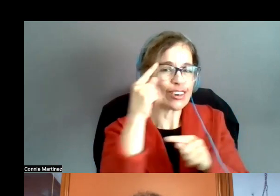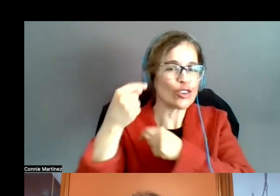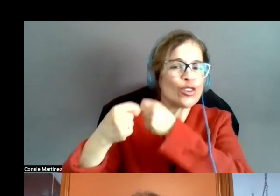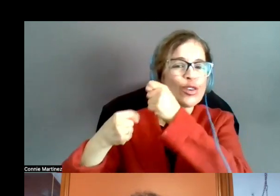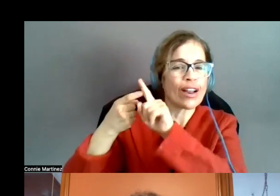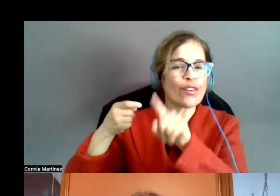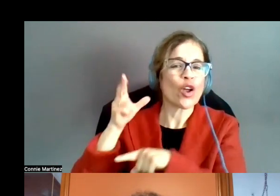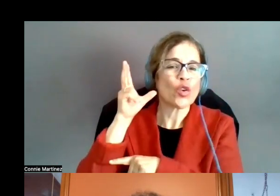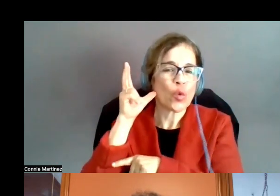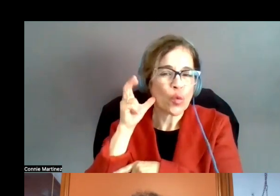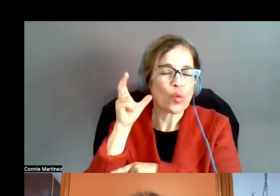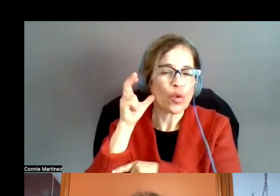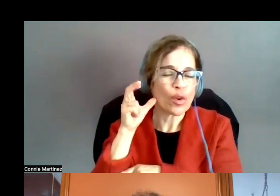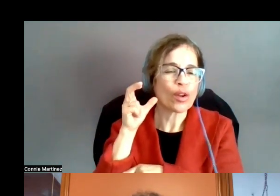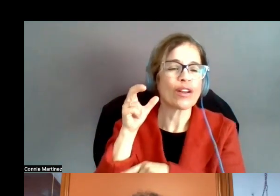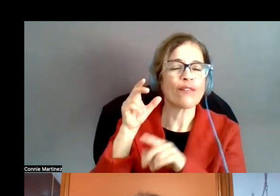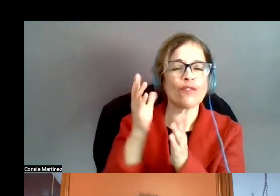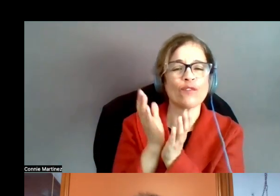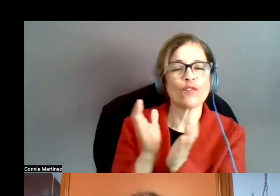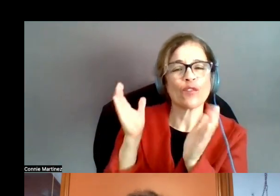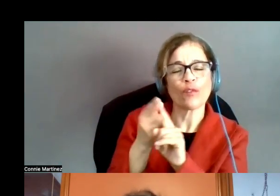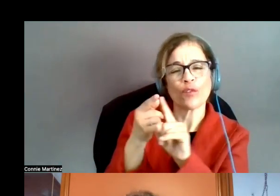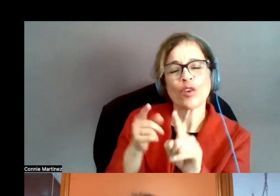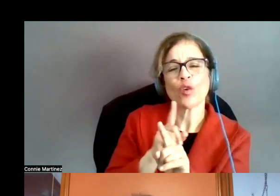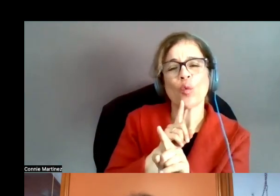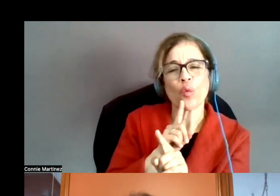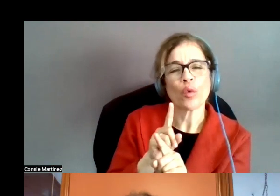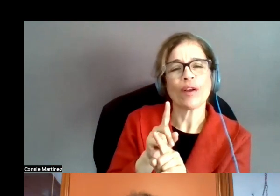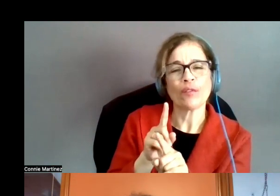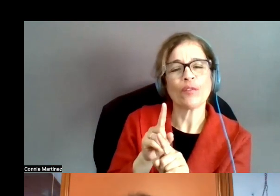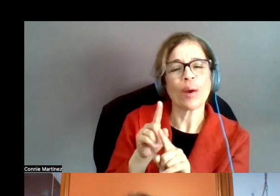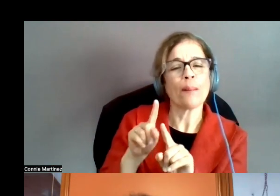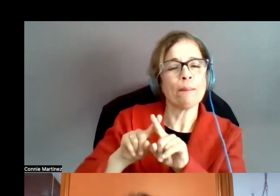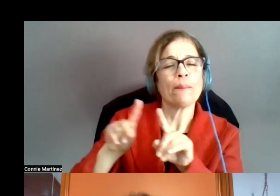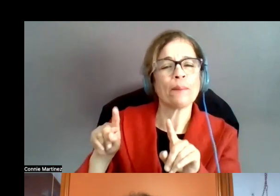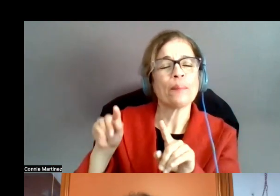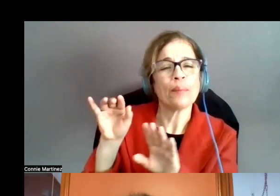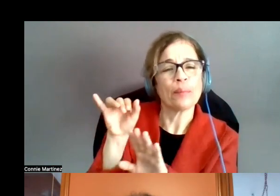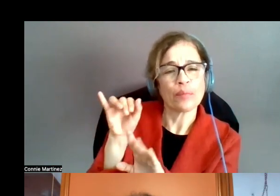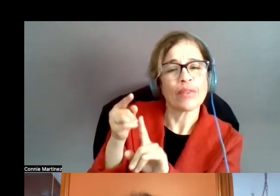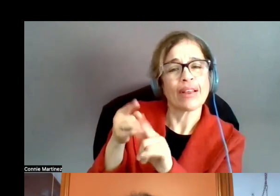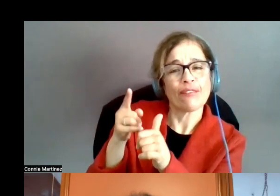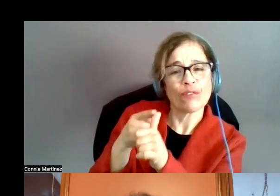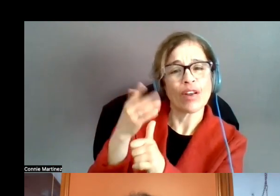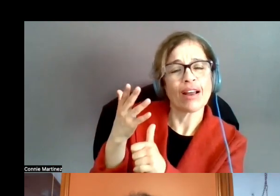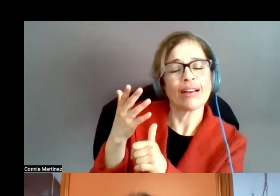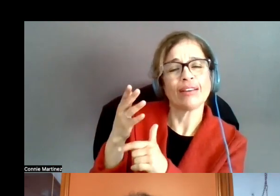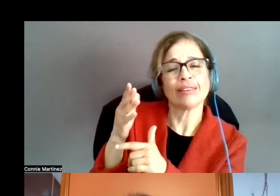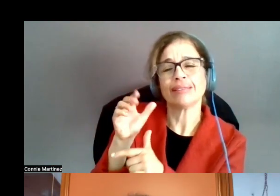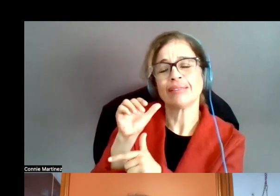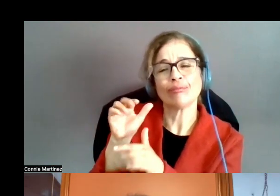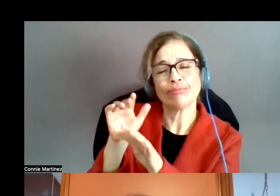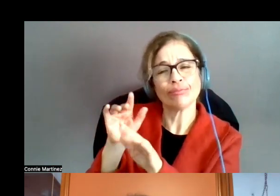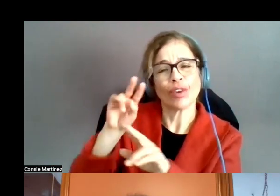that you heard is usually played in 4/4 for the music geeks, but that first part was in 5/4